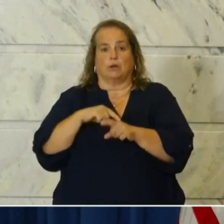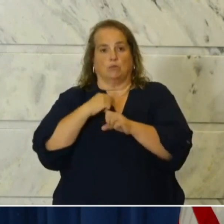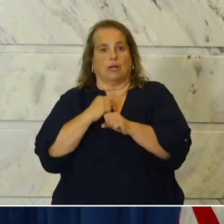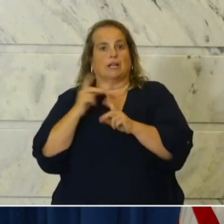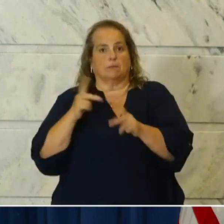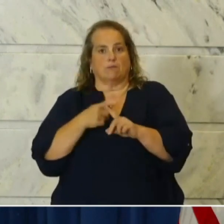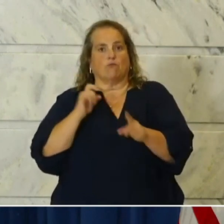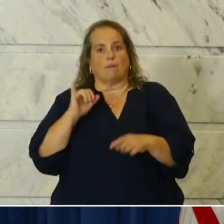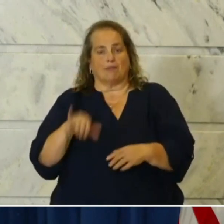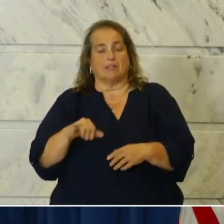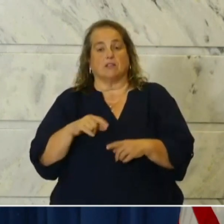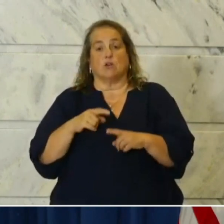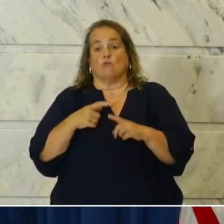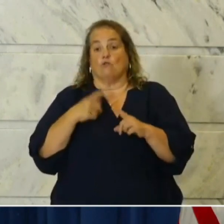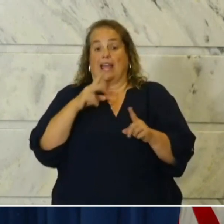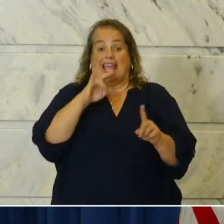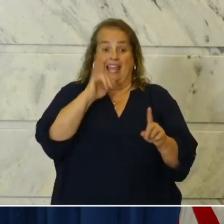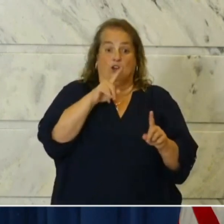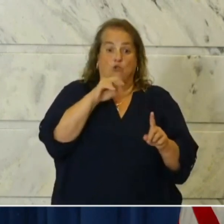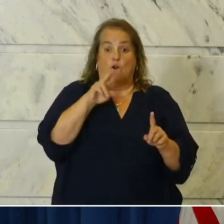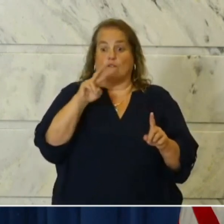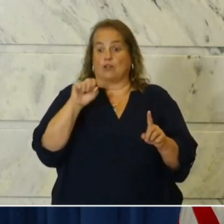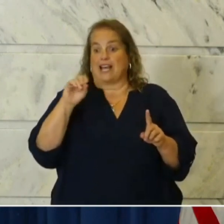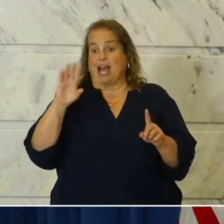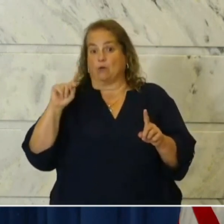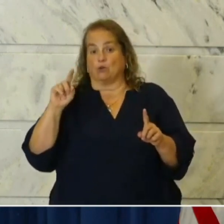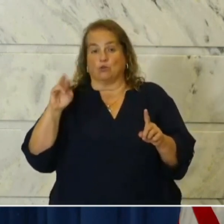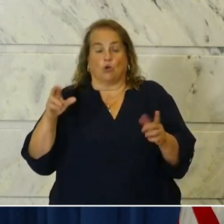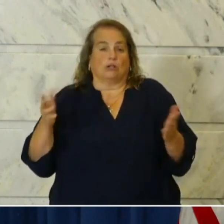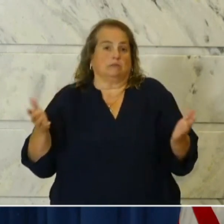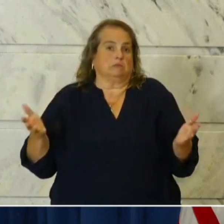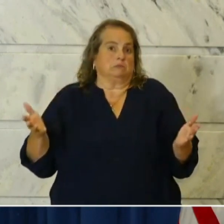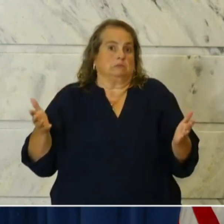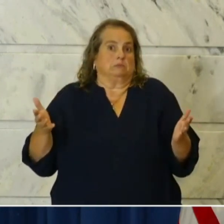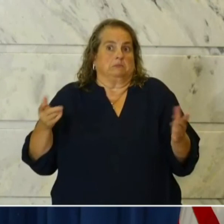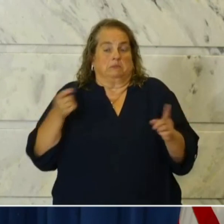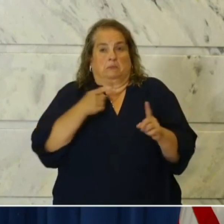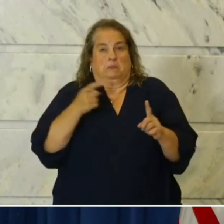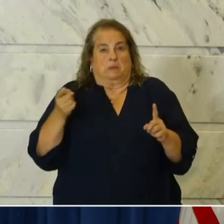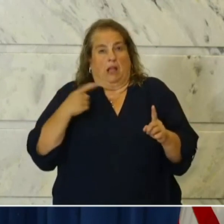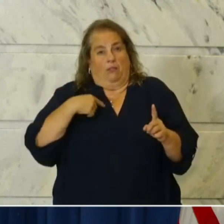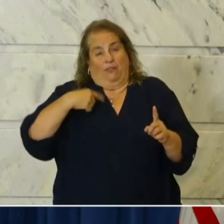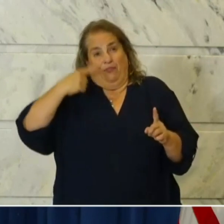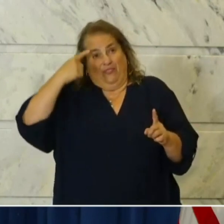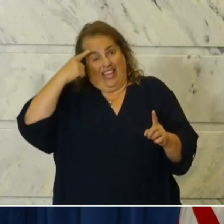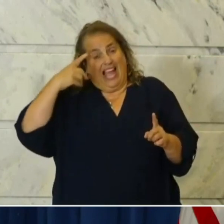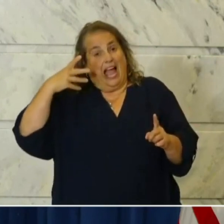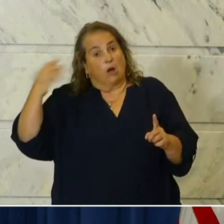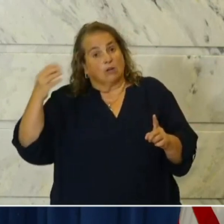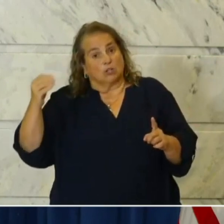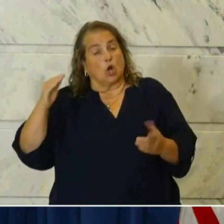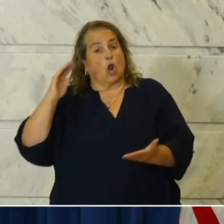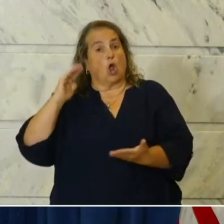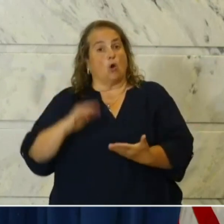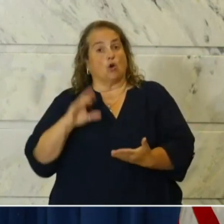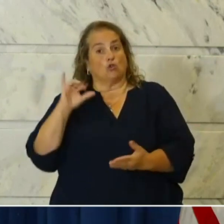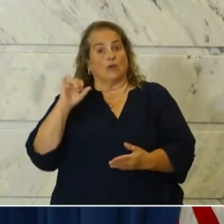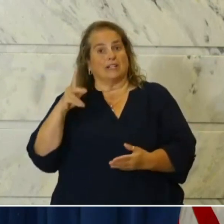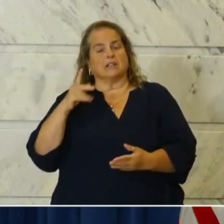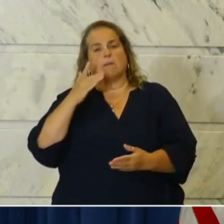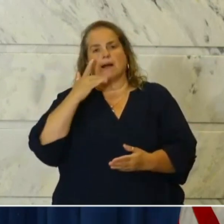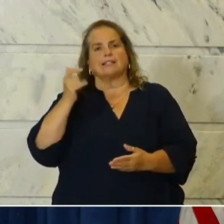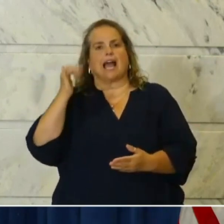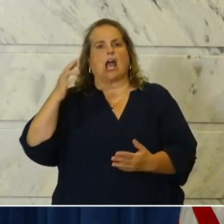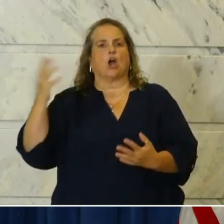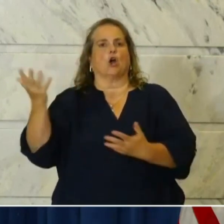from this. As far as indoor versus outdoor explicitly, the reasons we believe outdoors of lower risk is because the volume